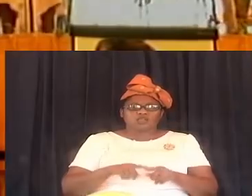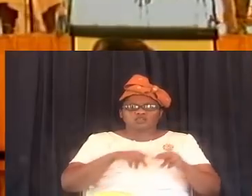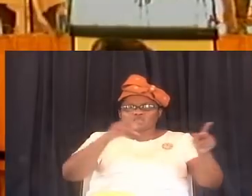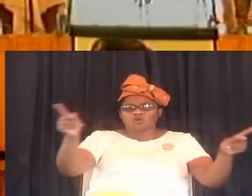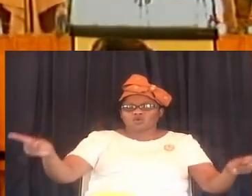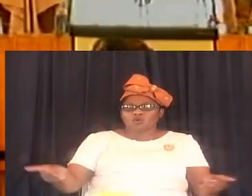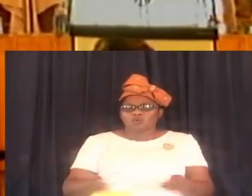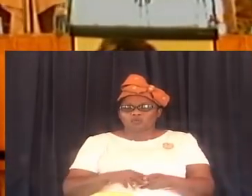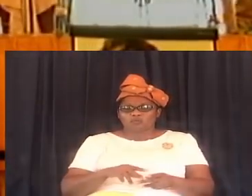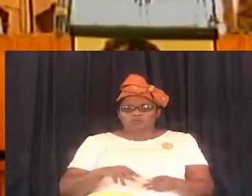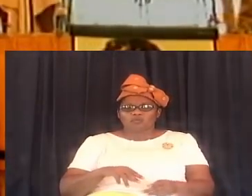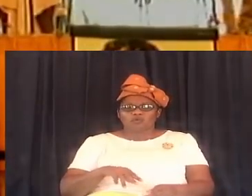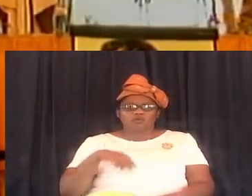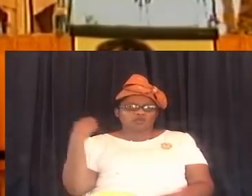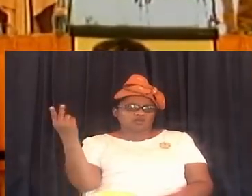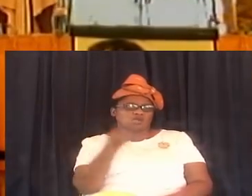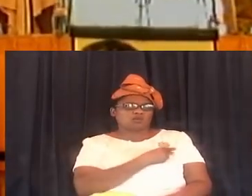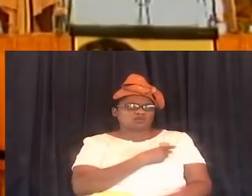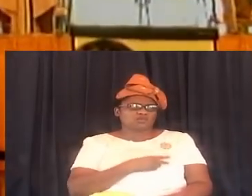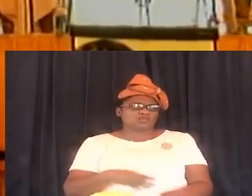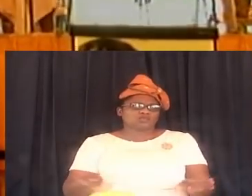So we're going to pray.